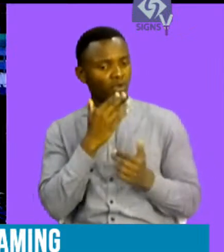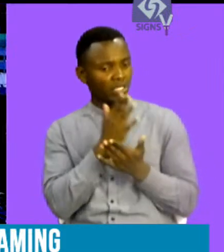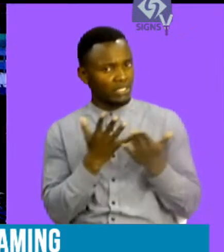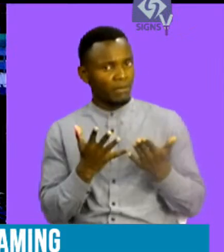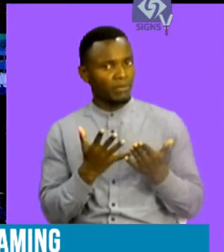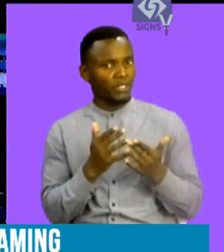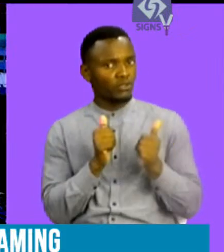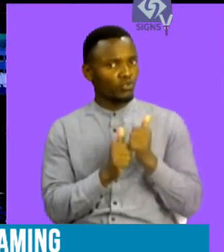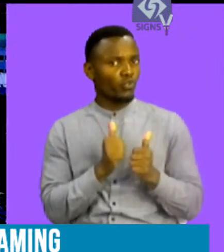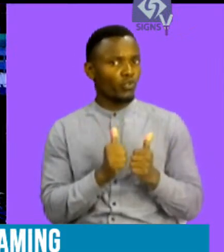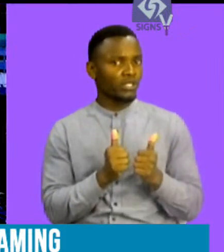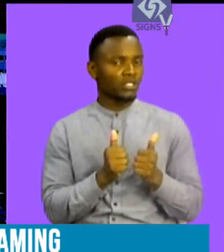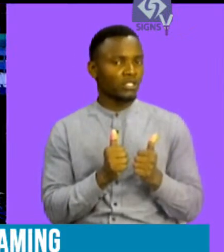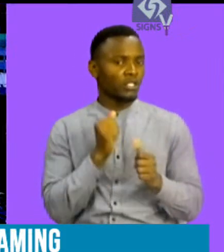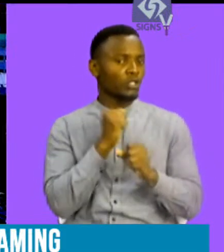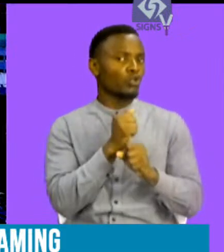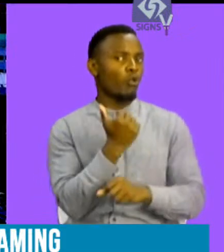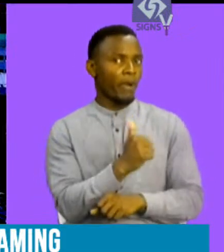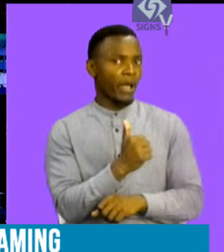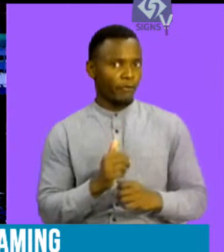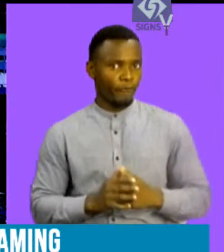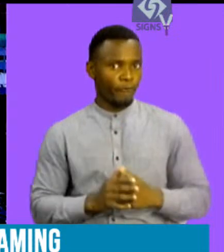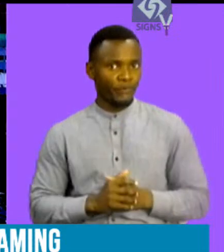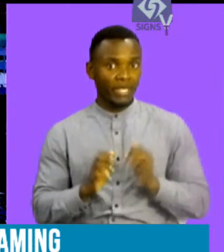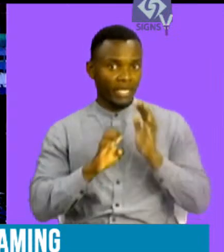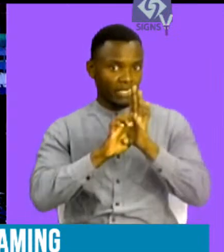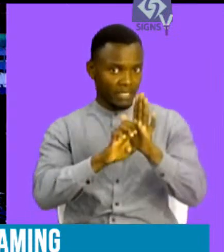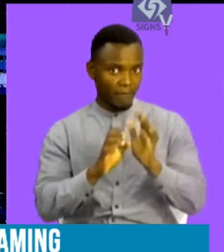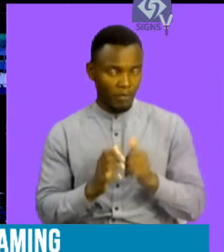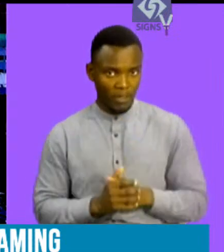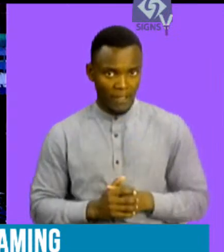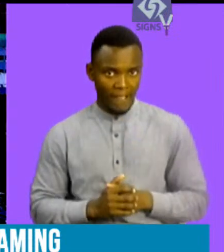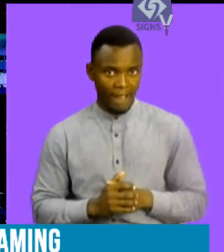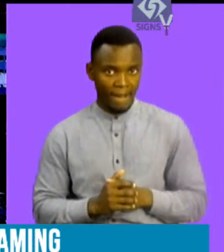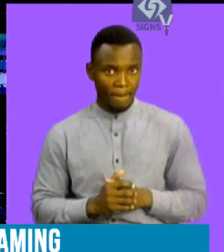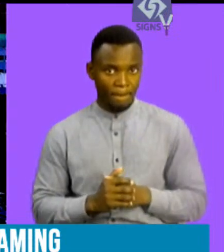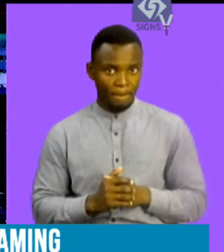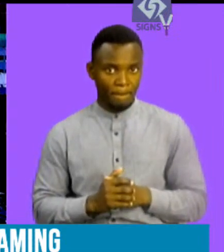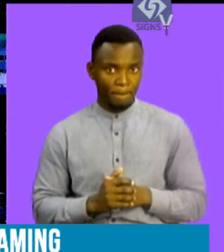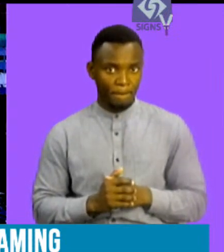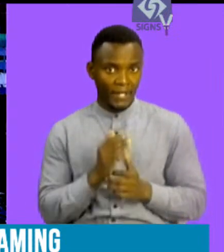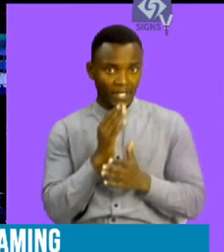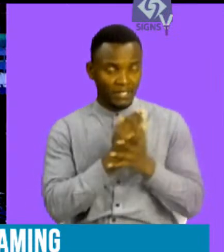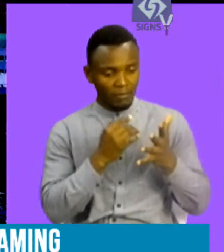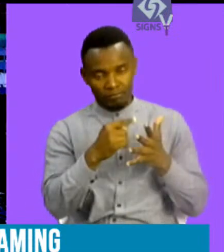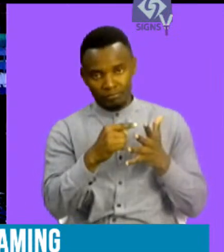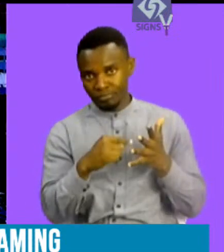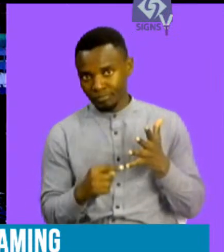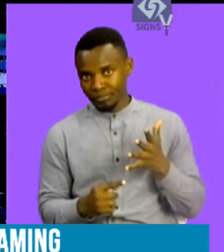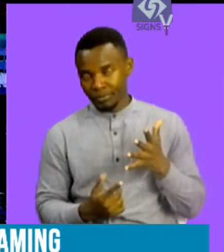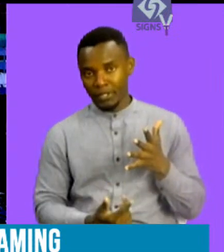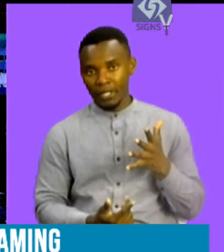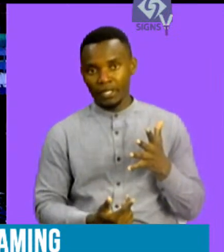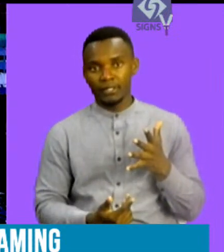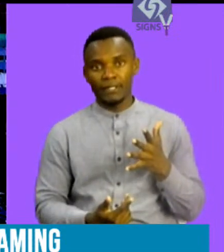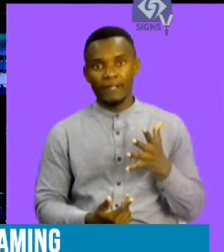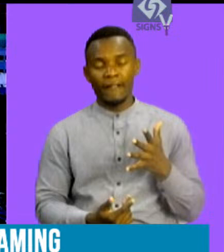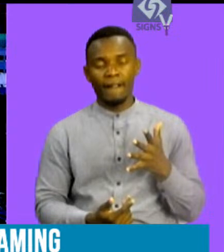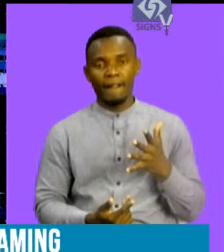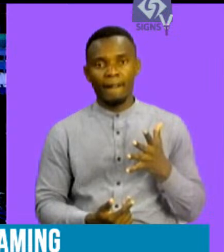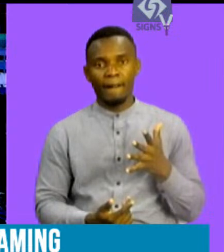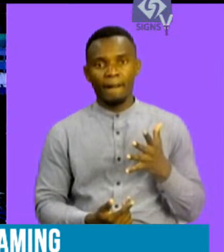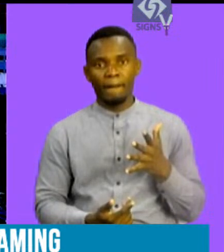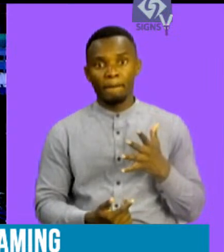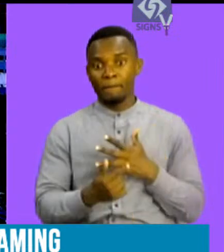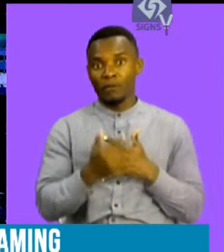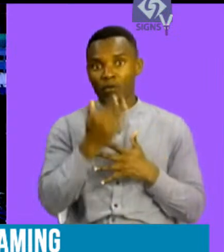done. Just like the areas, some of the areas, because you see some of the